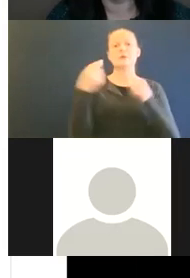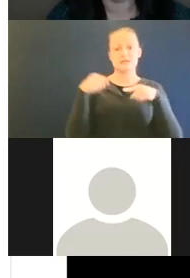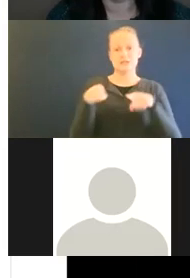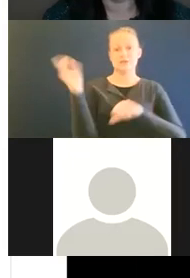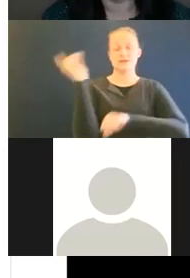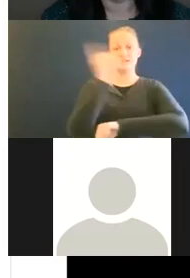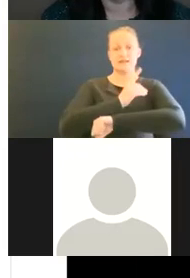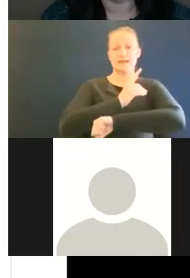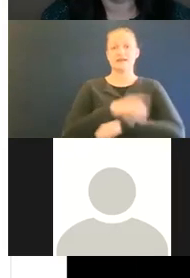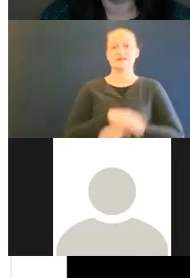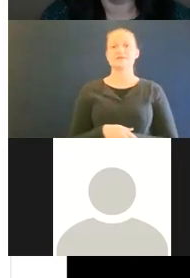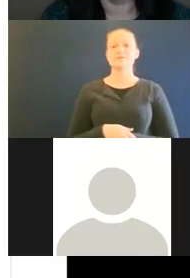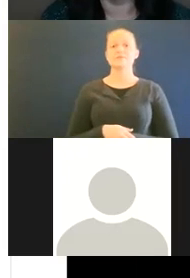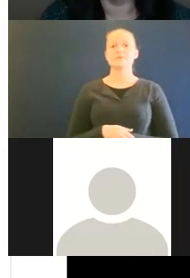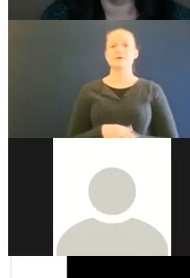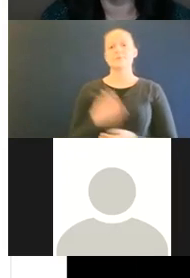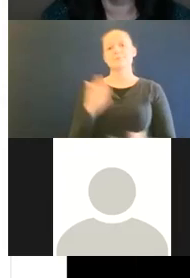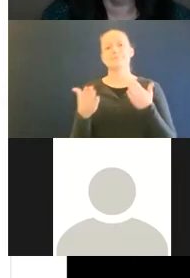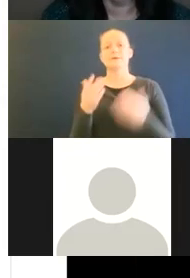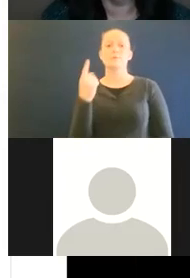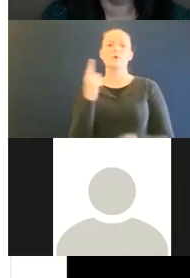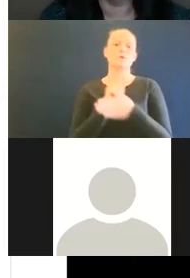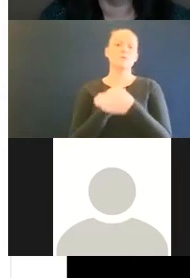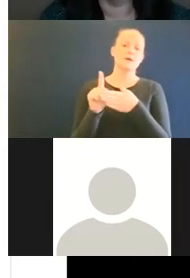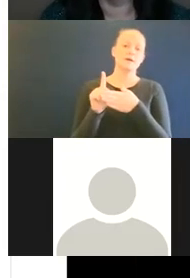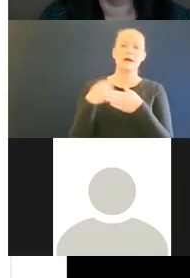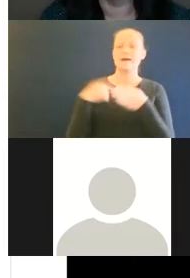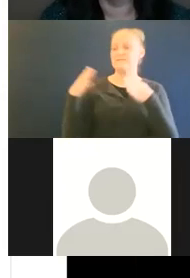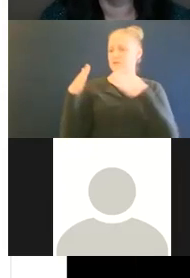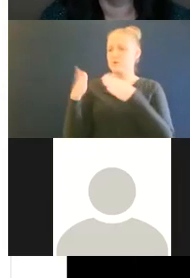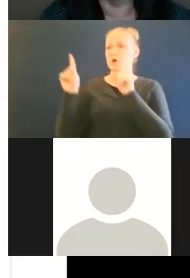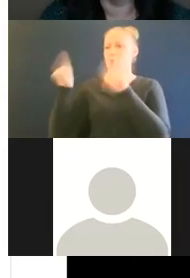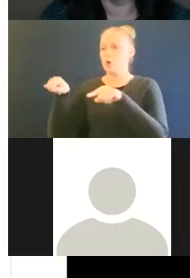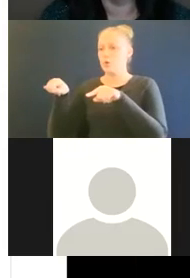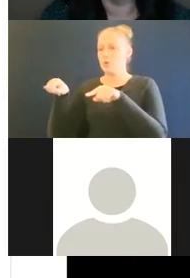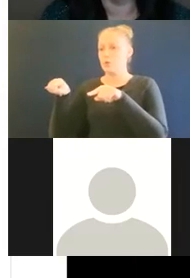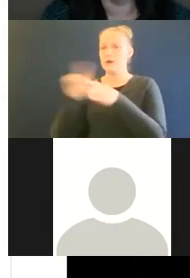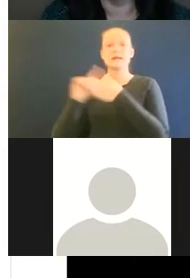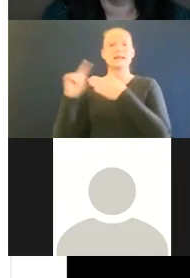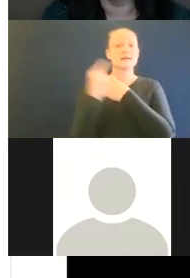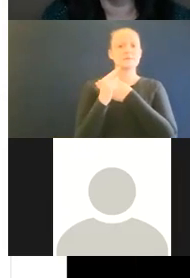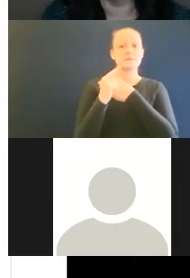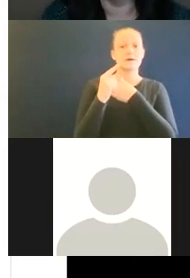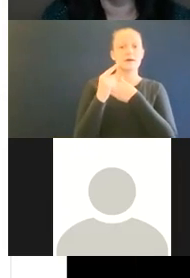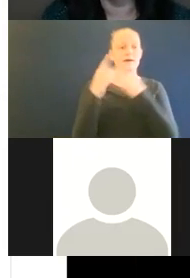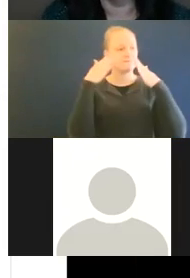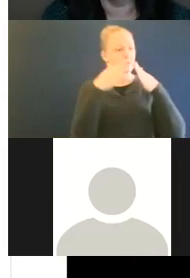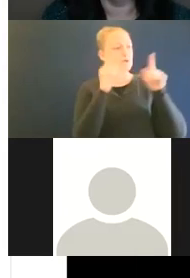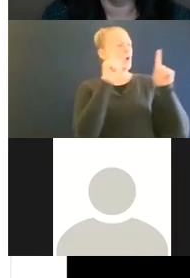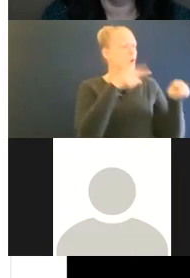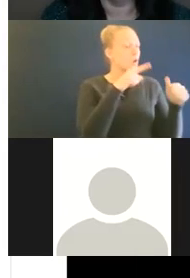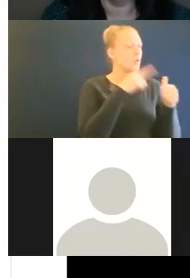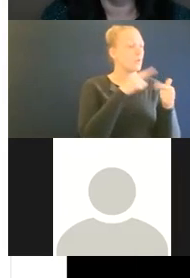So let's say one week I would focus on go, and then the next week I would do go and in,